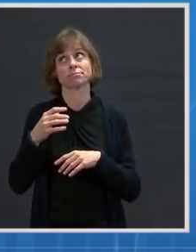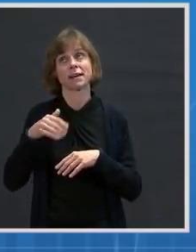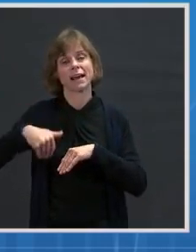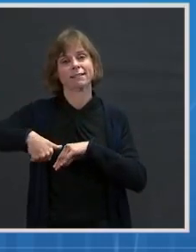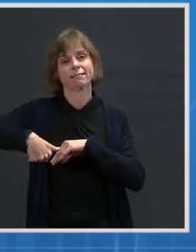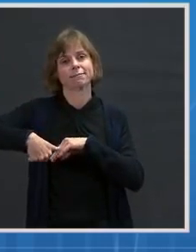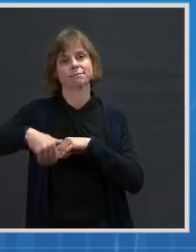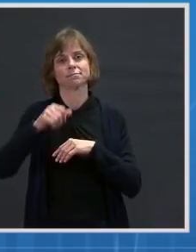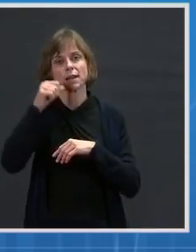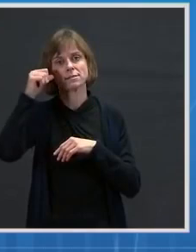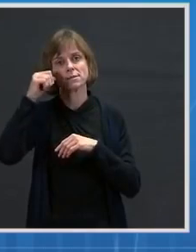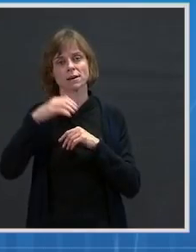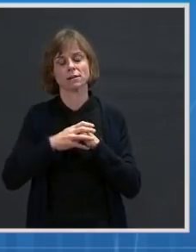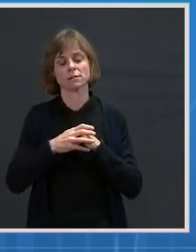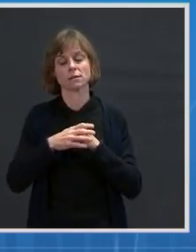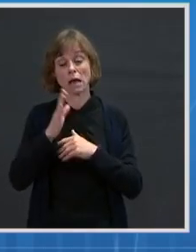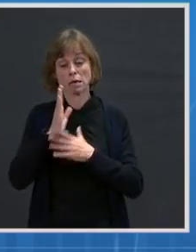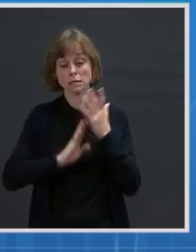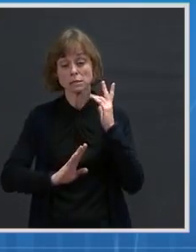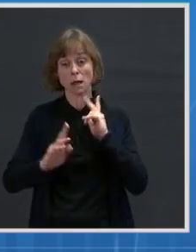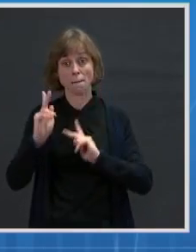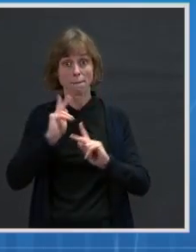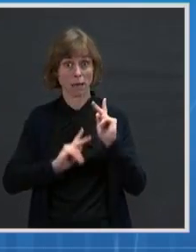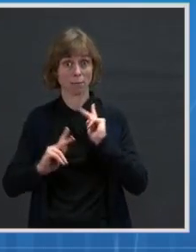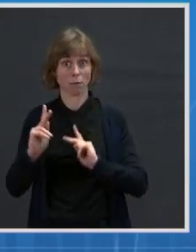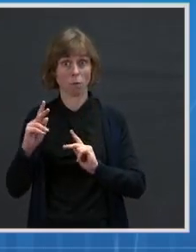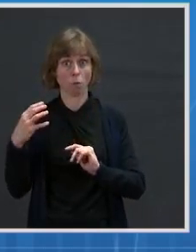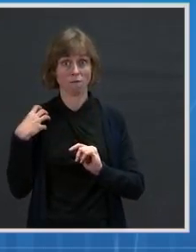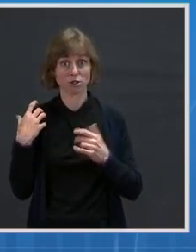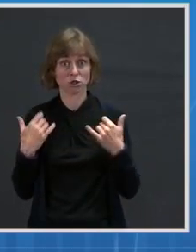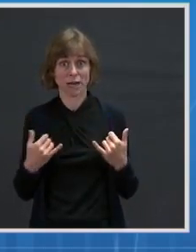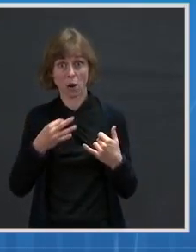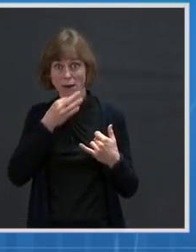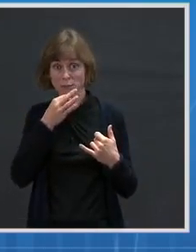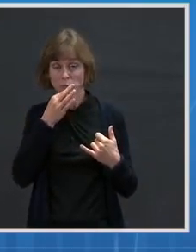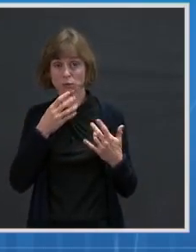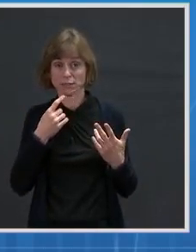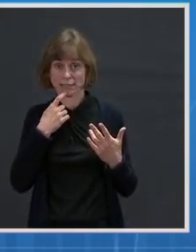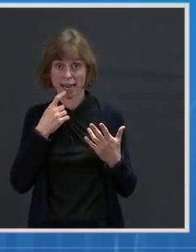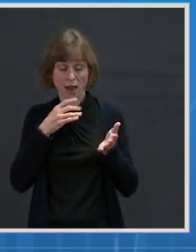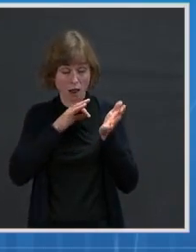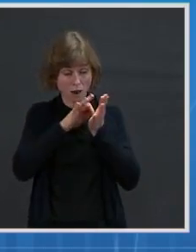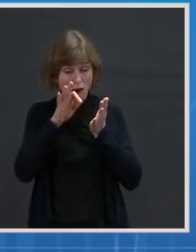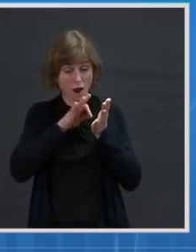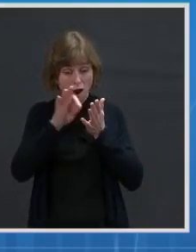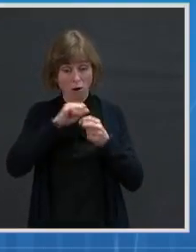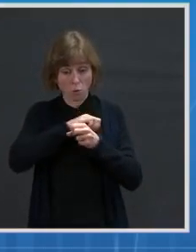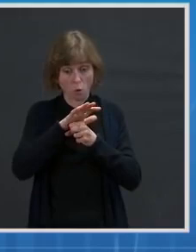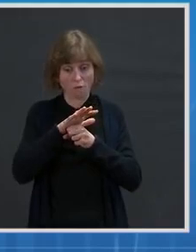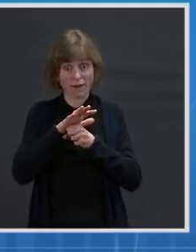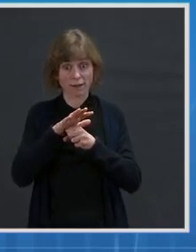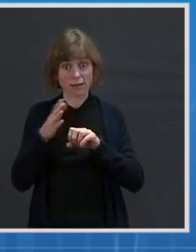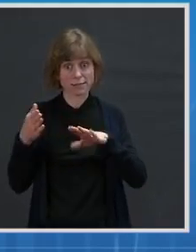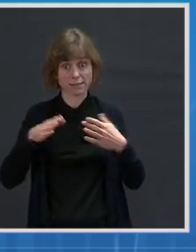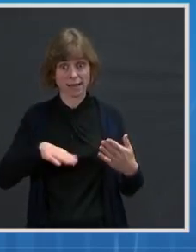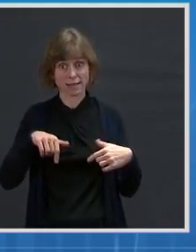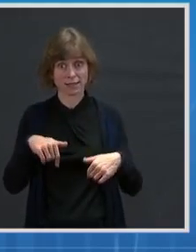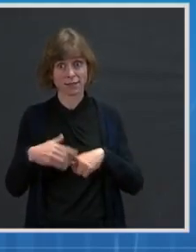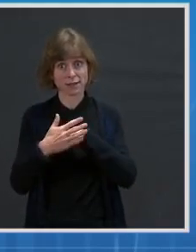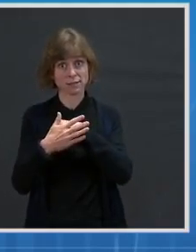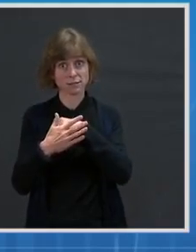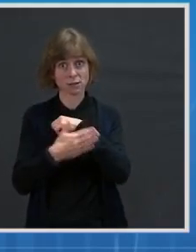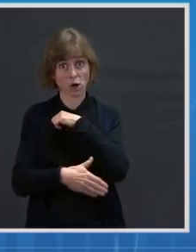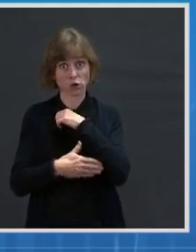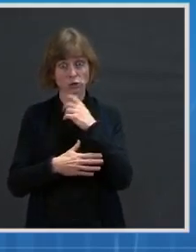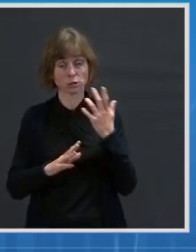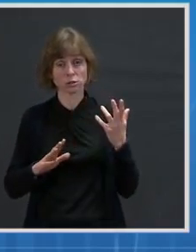Some officials and health experts have said that we are almost certainly undercounting COVID-19 deaths in this country. I wonder if any